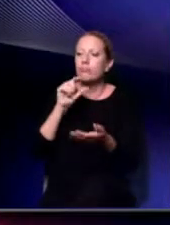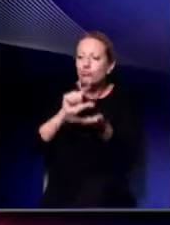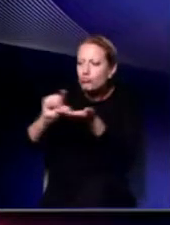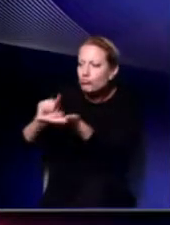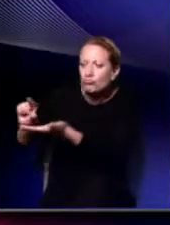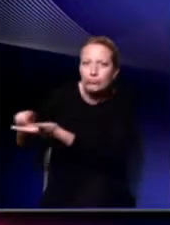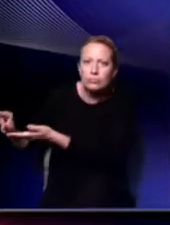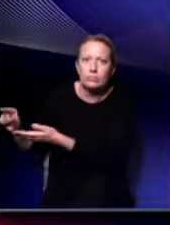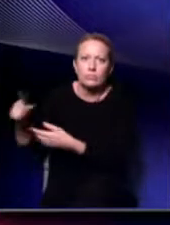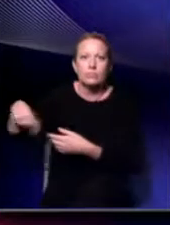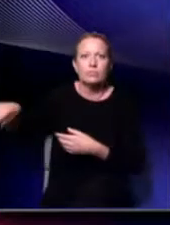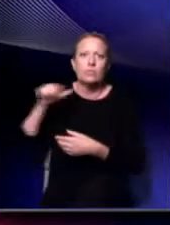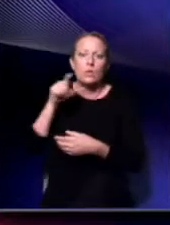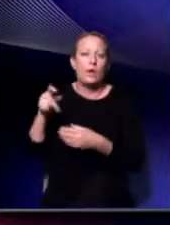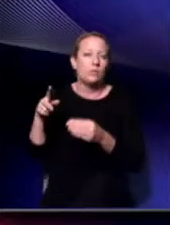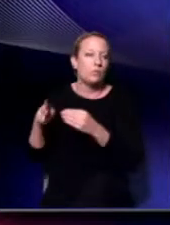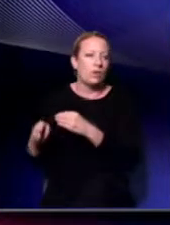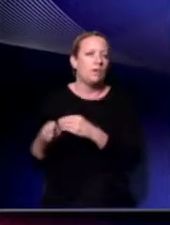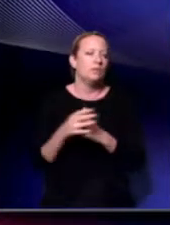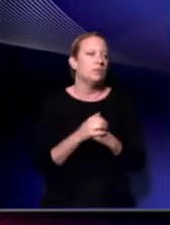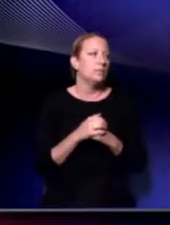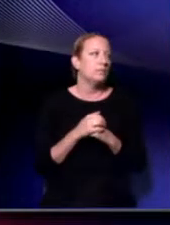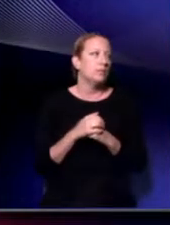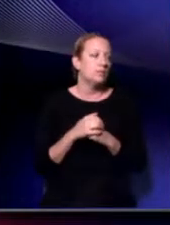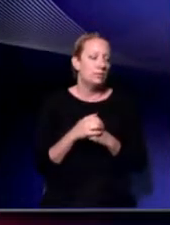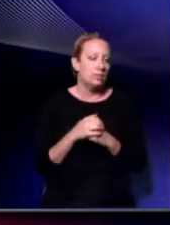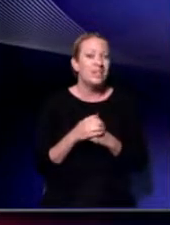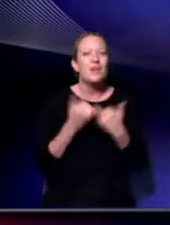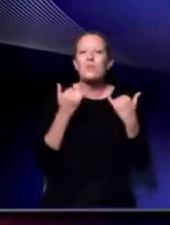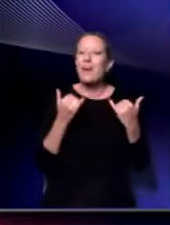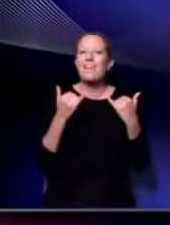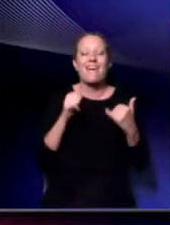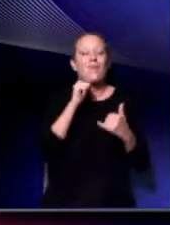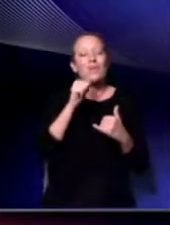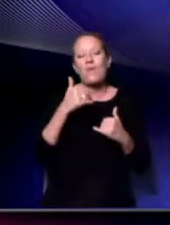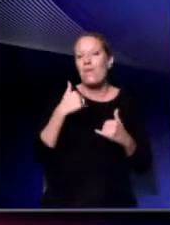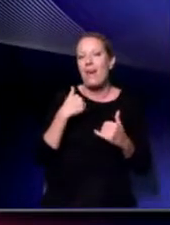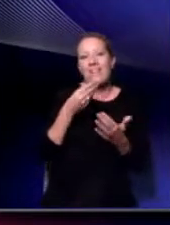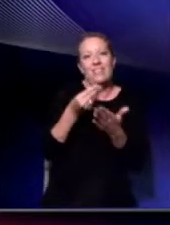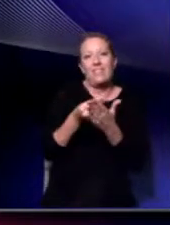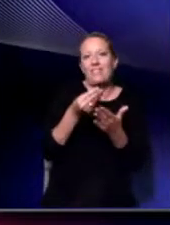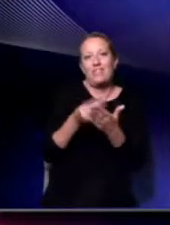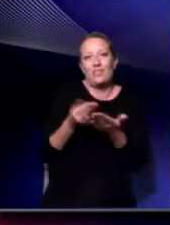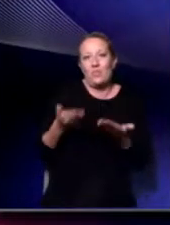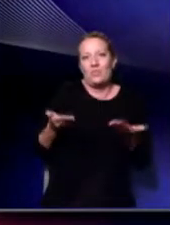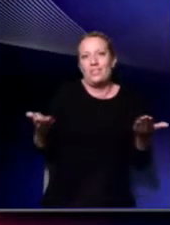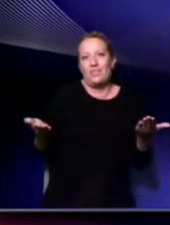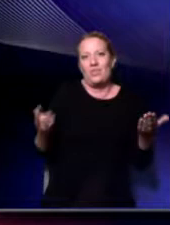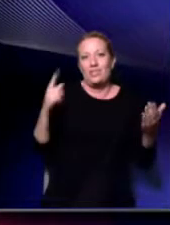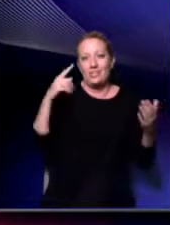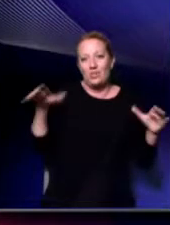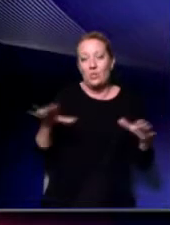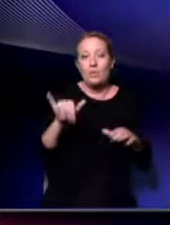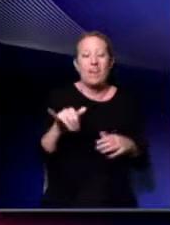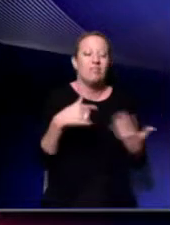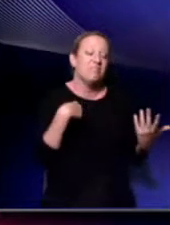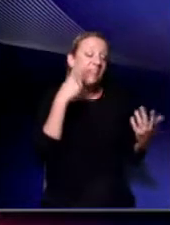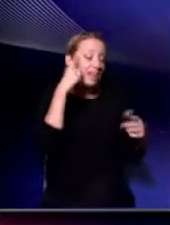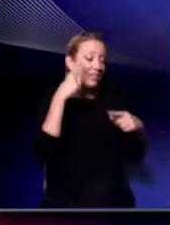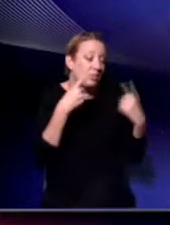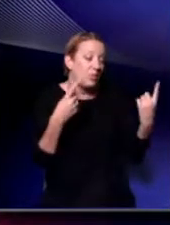Right now, we don't have the fiscal resources to do that. That might be a matter of opinion.